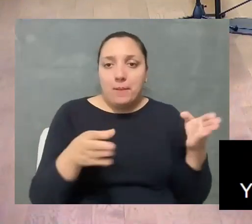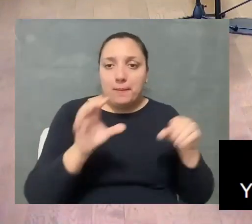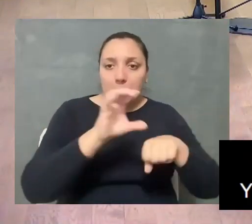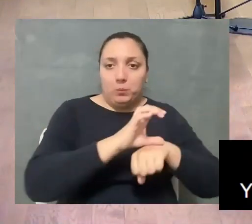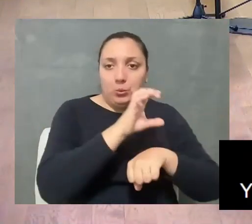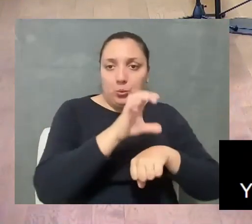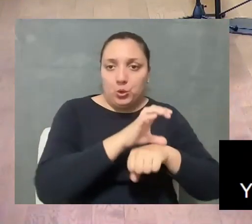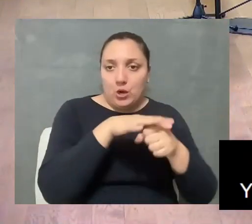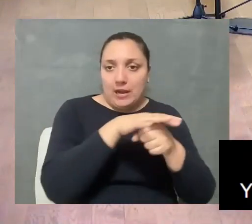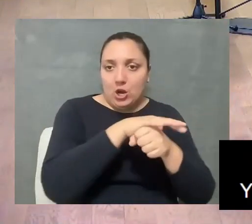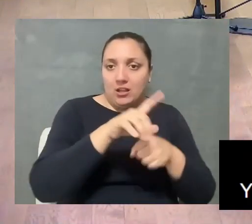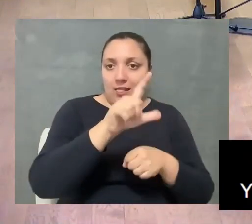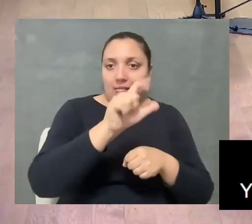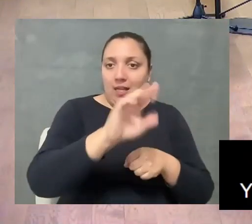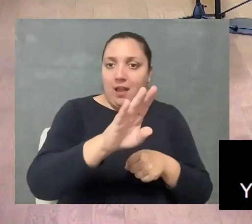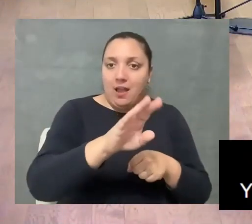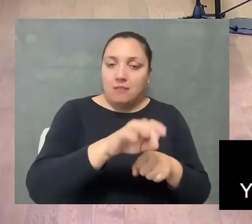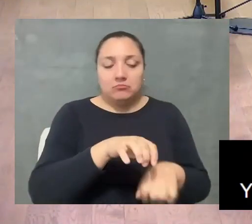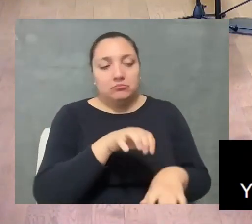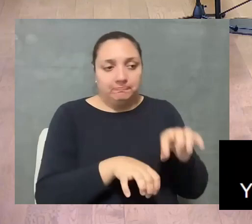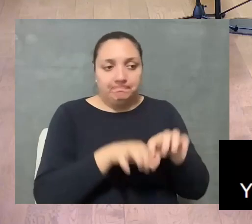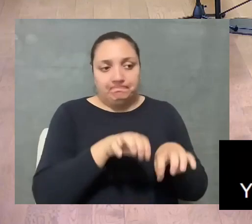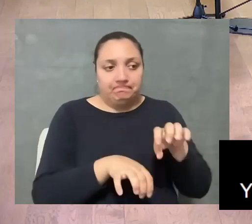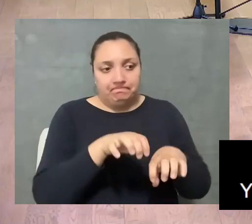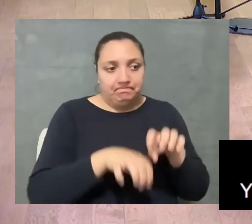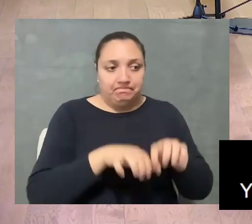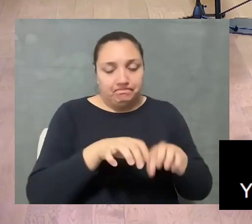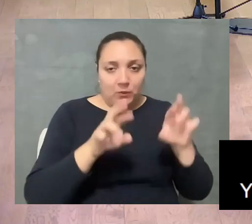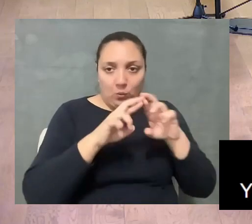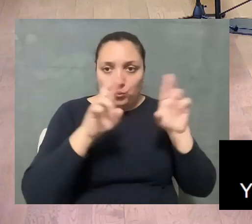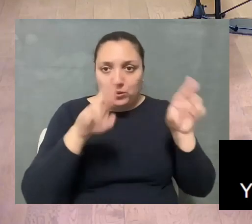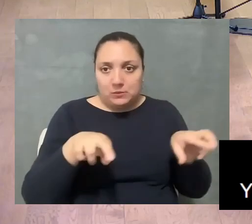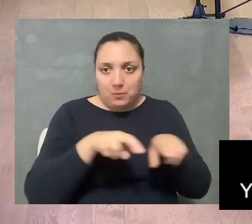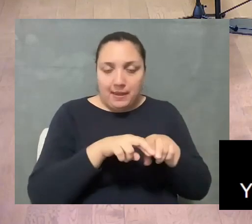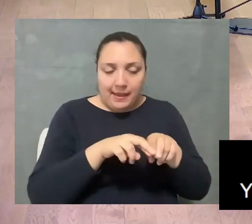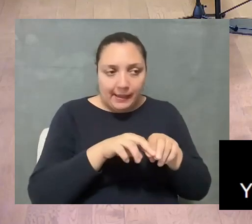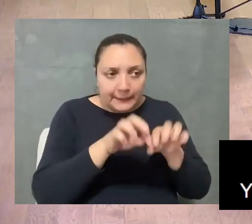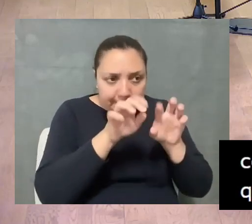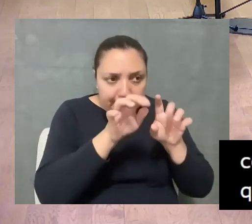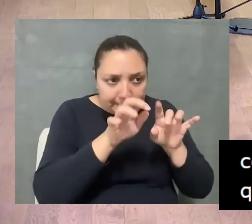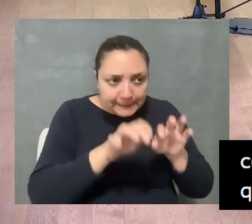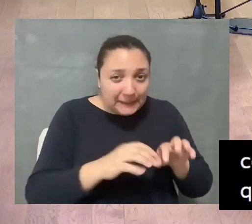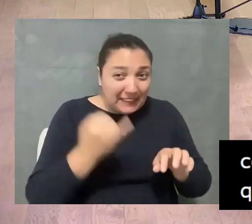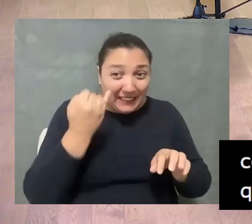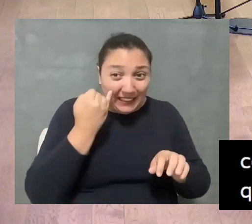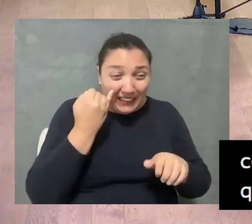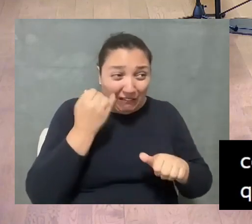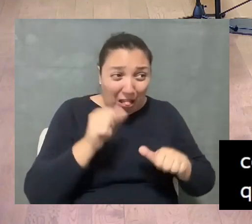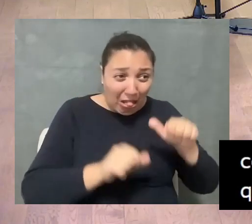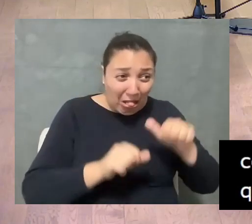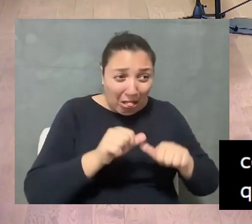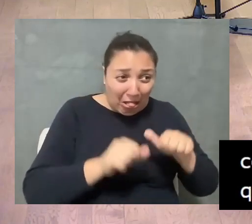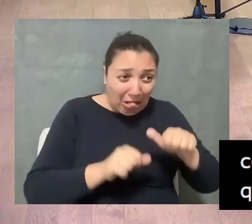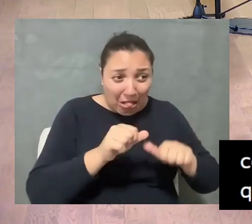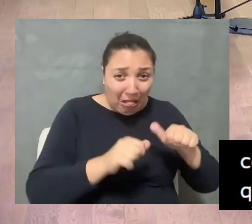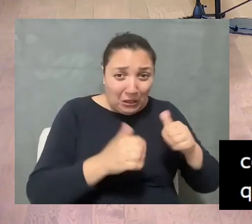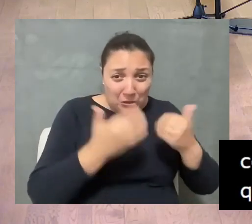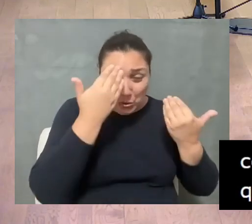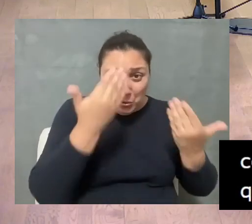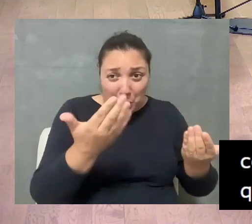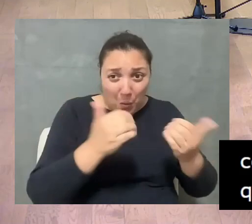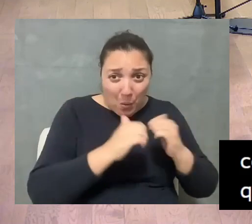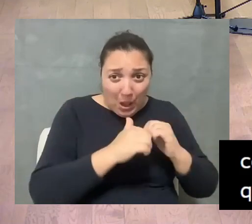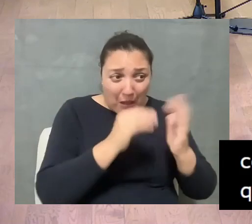computing labs and work on their resume. If they're not sure what to put on their resume, or even if they're not sure